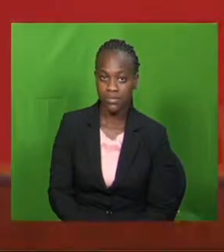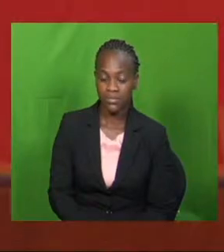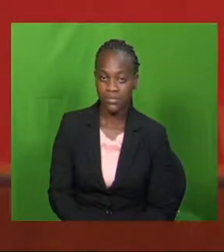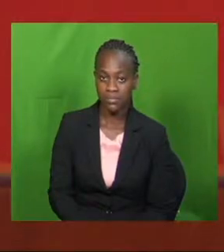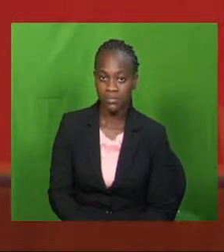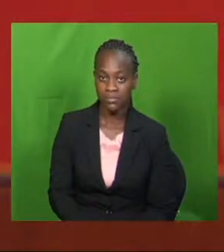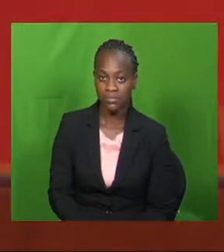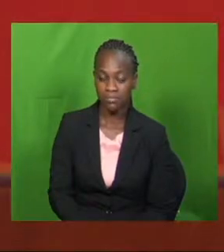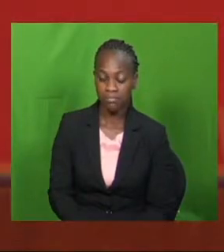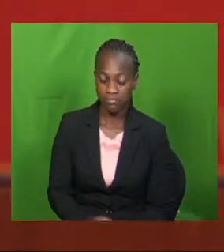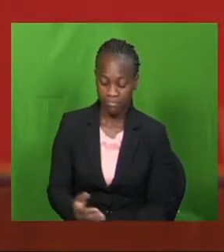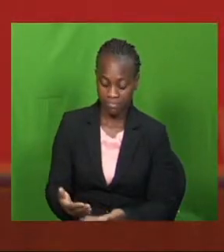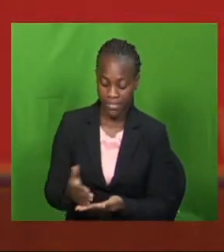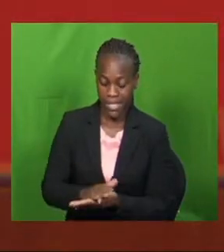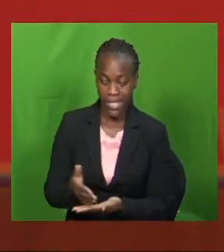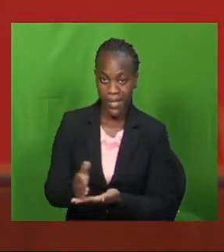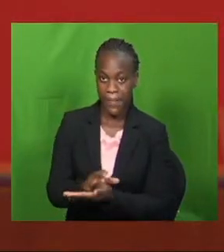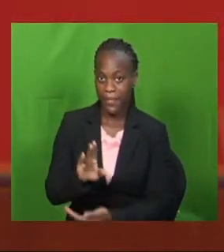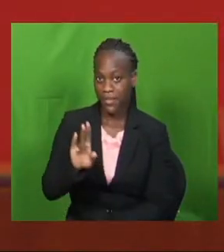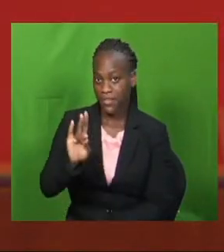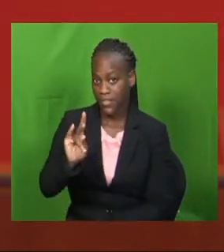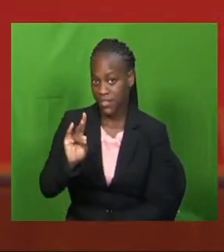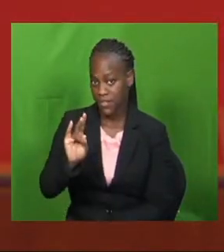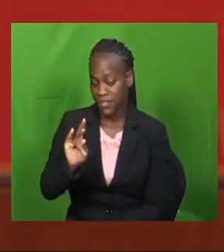Page number 17.